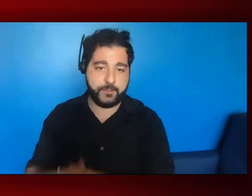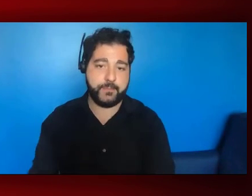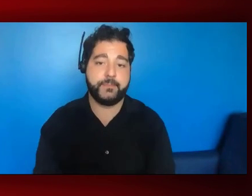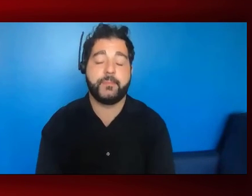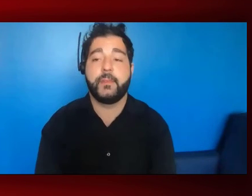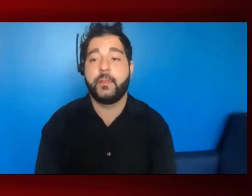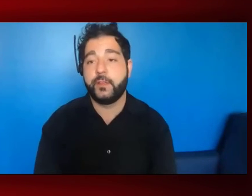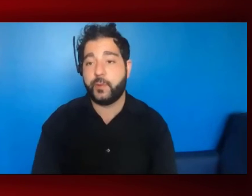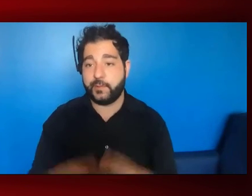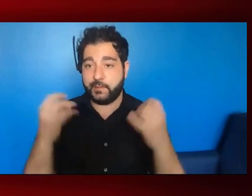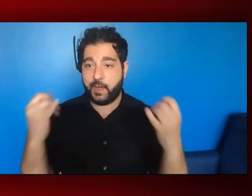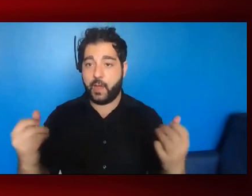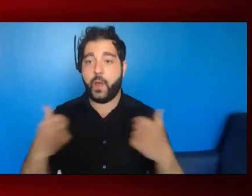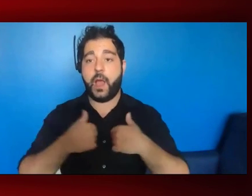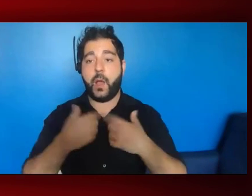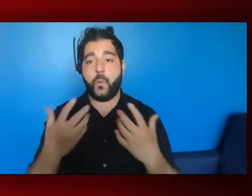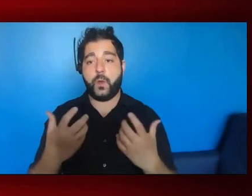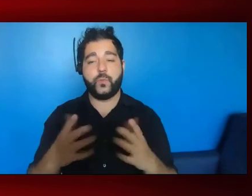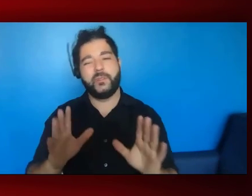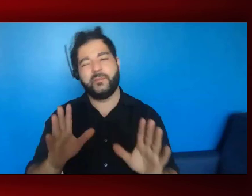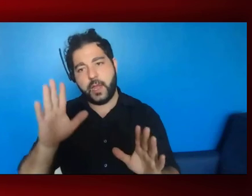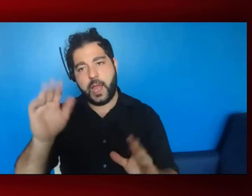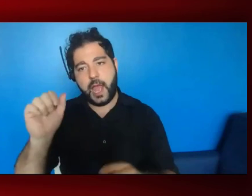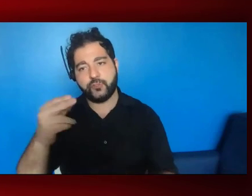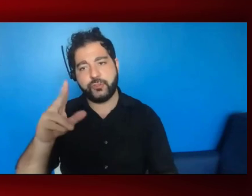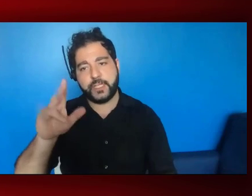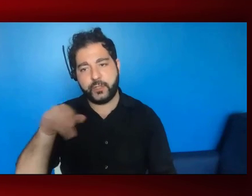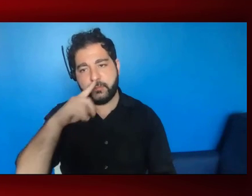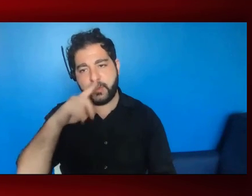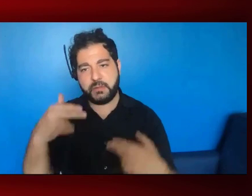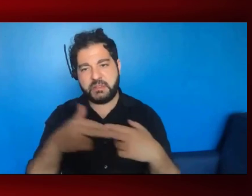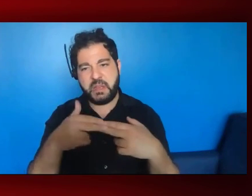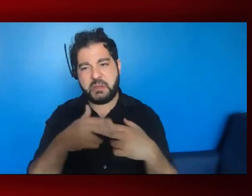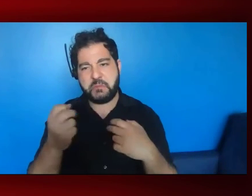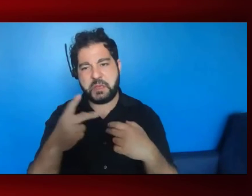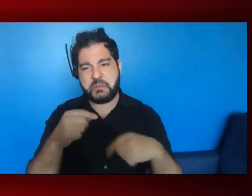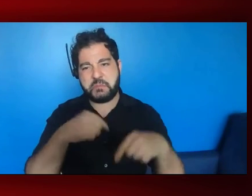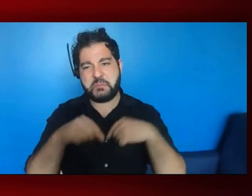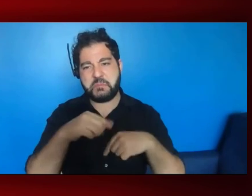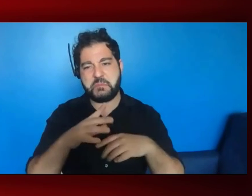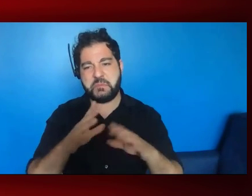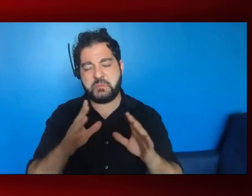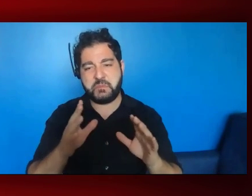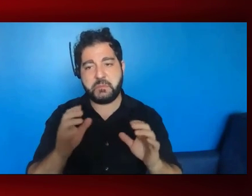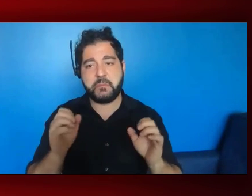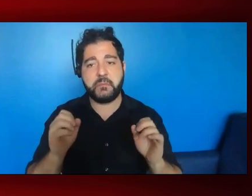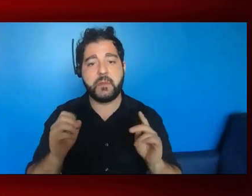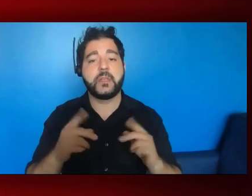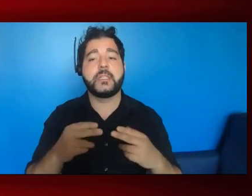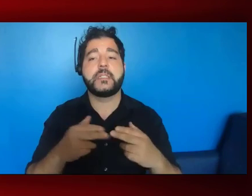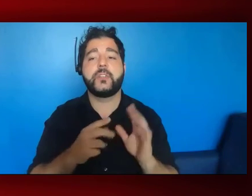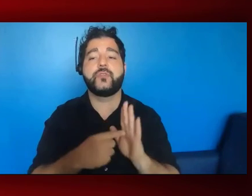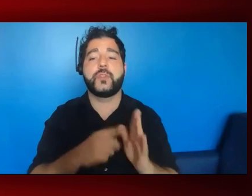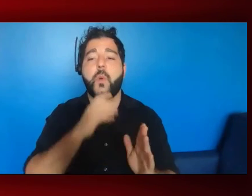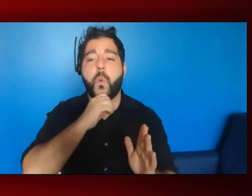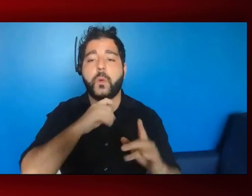that, I want to, and Ashley, if you could put my slides back a little bit, I want to get back to the slide that shows you that